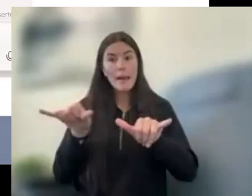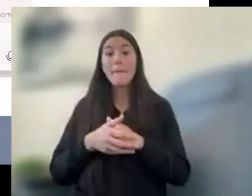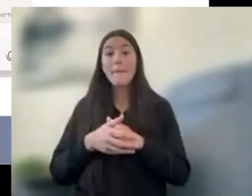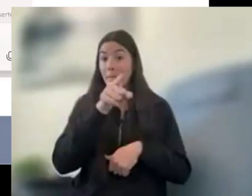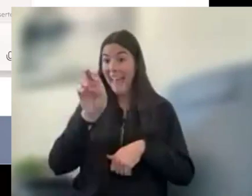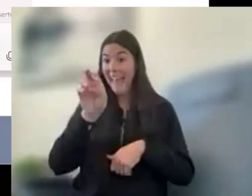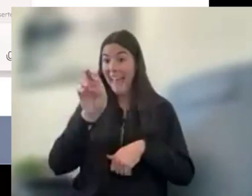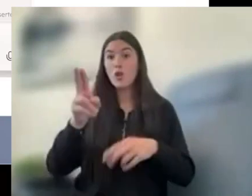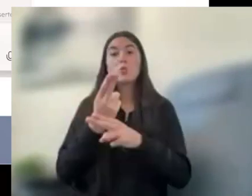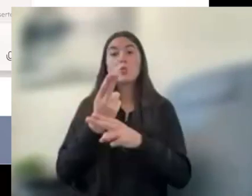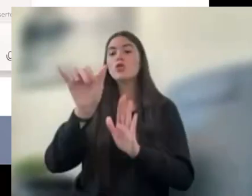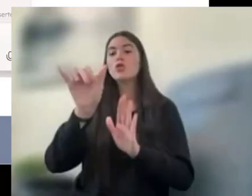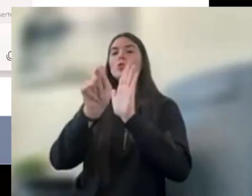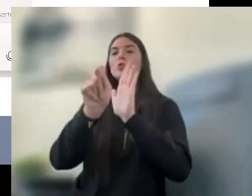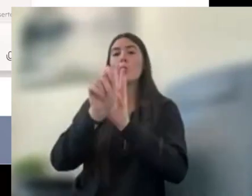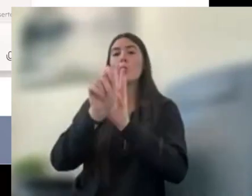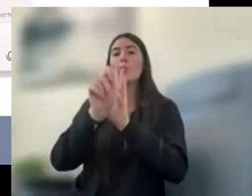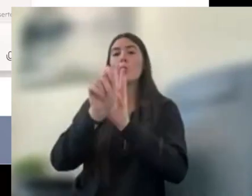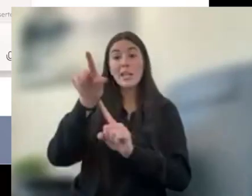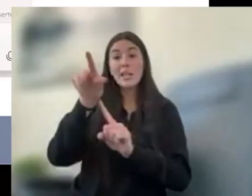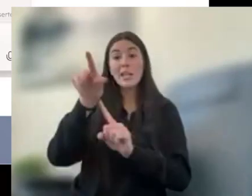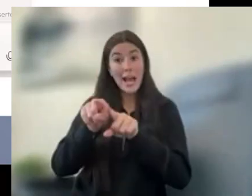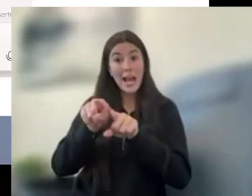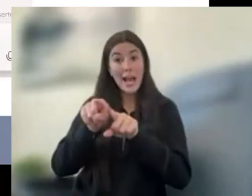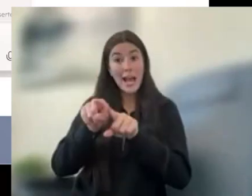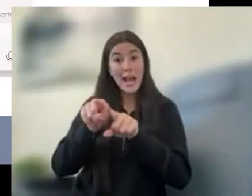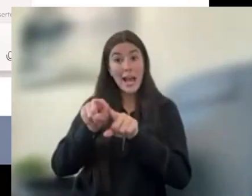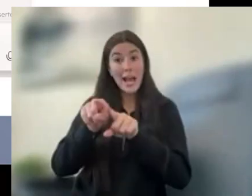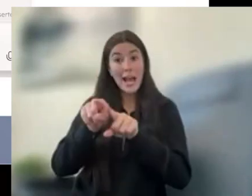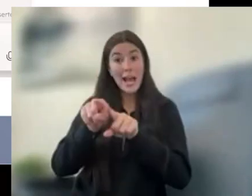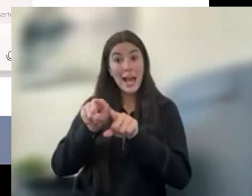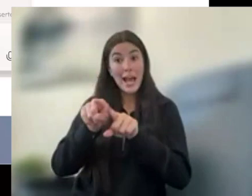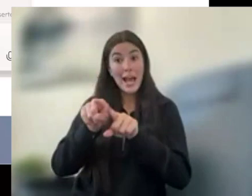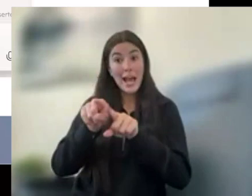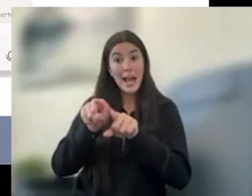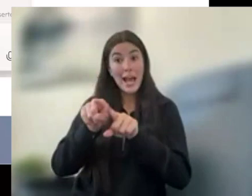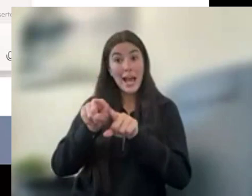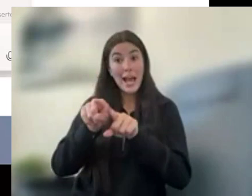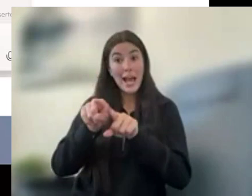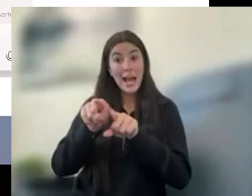reference materials, or do you go and find YouTube videos that could be useful for